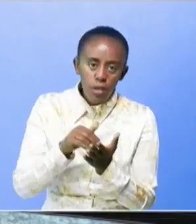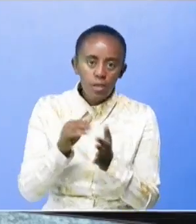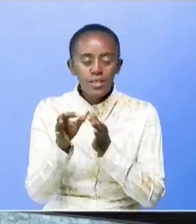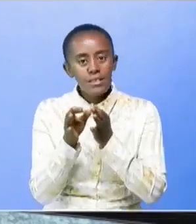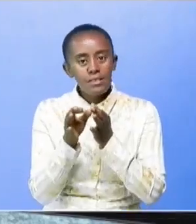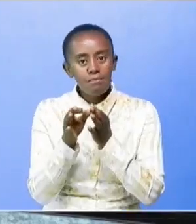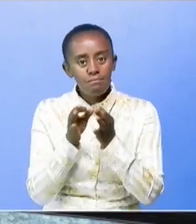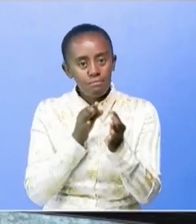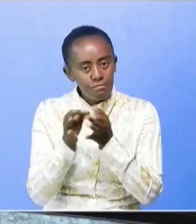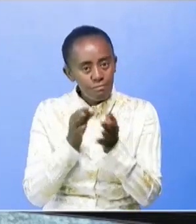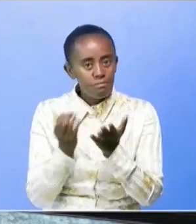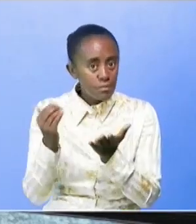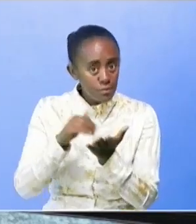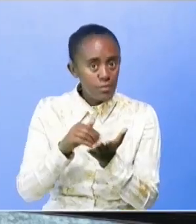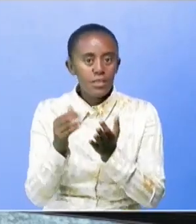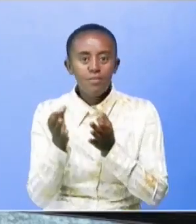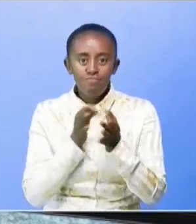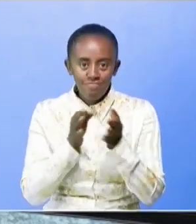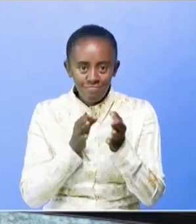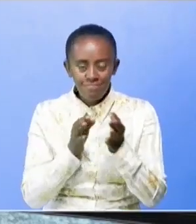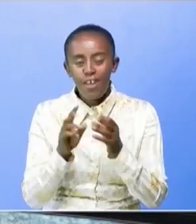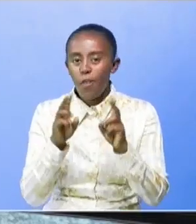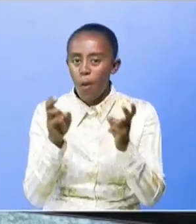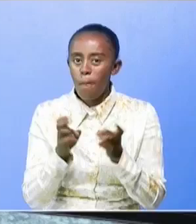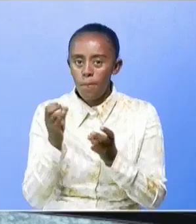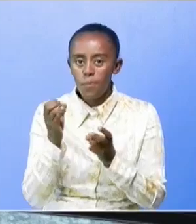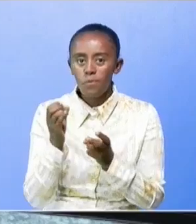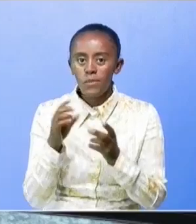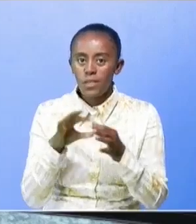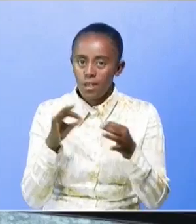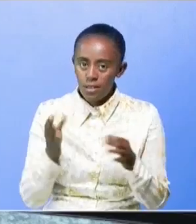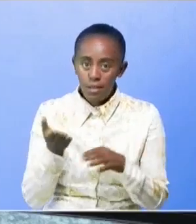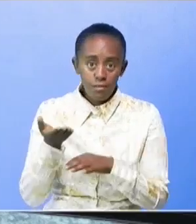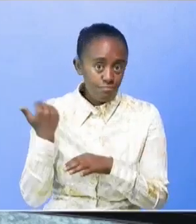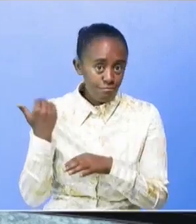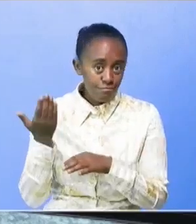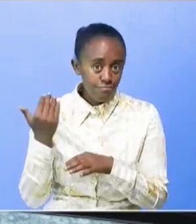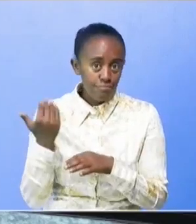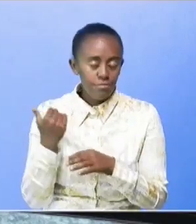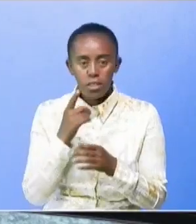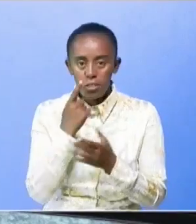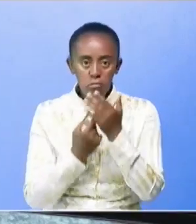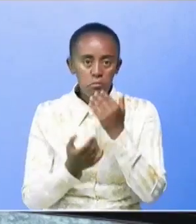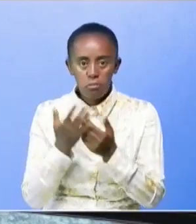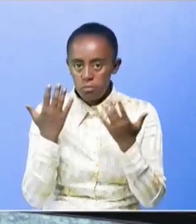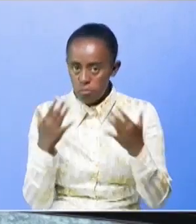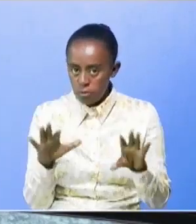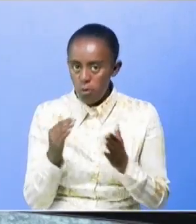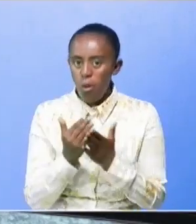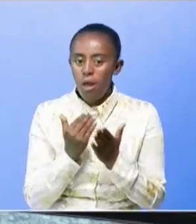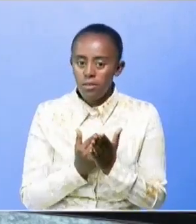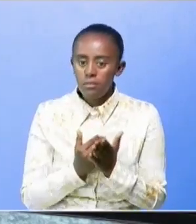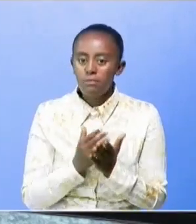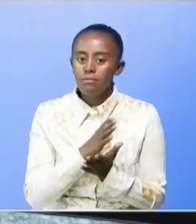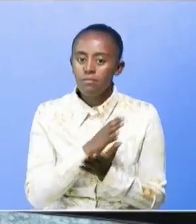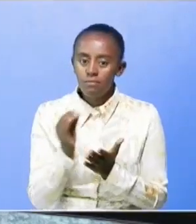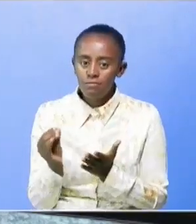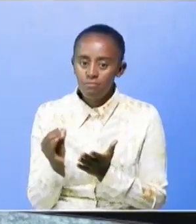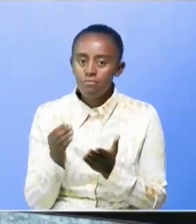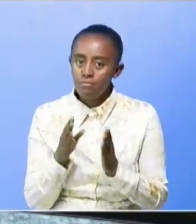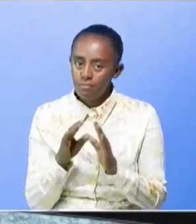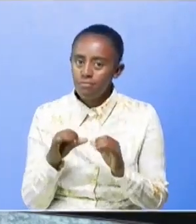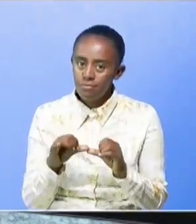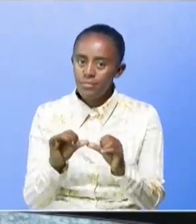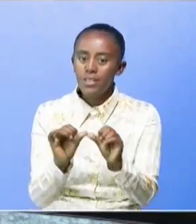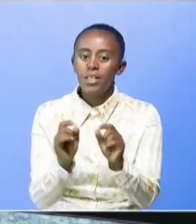the topic sentence. That is all that we talked about in the previous lesson, and let us go